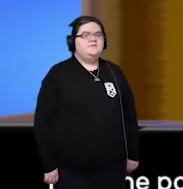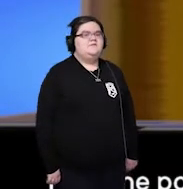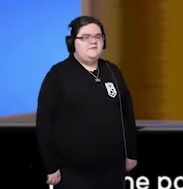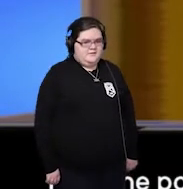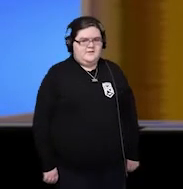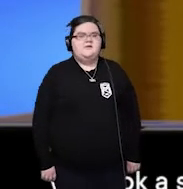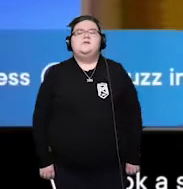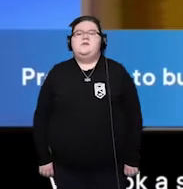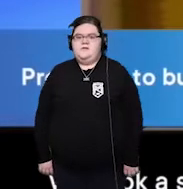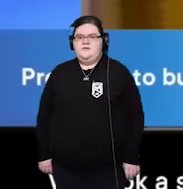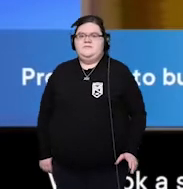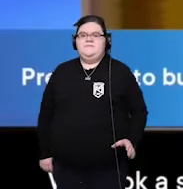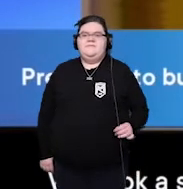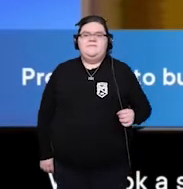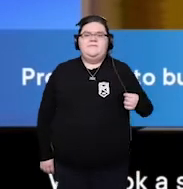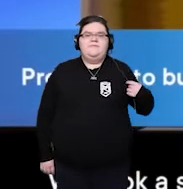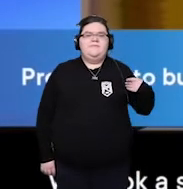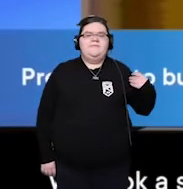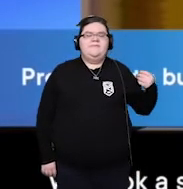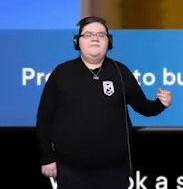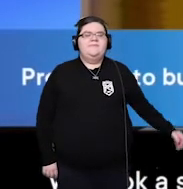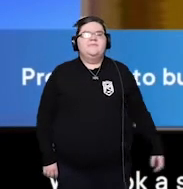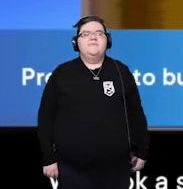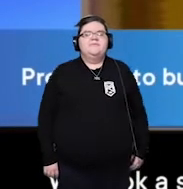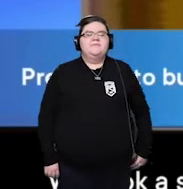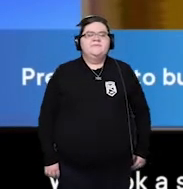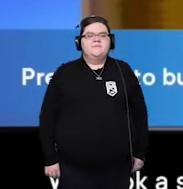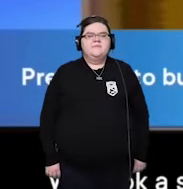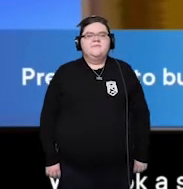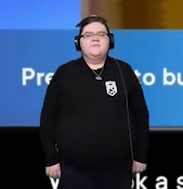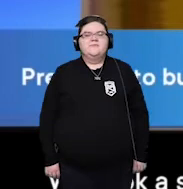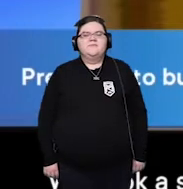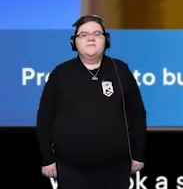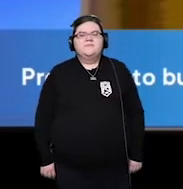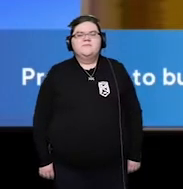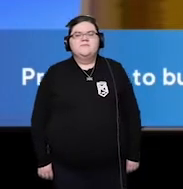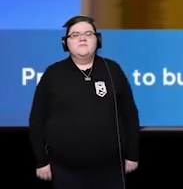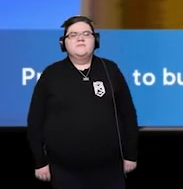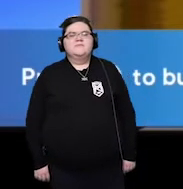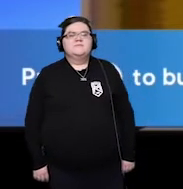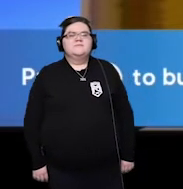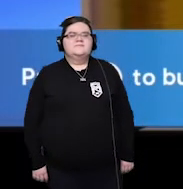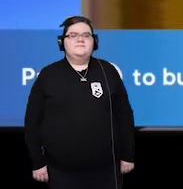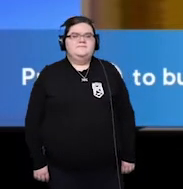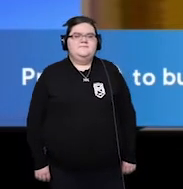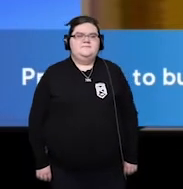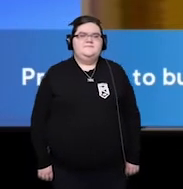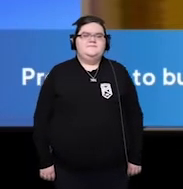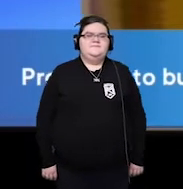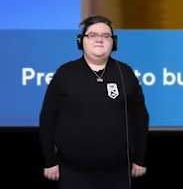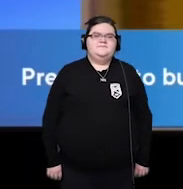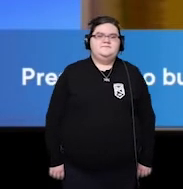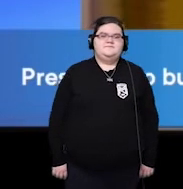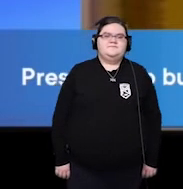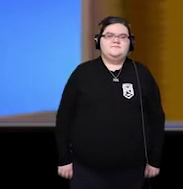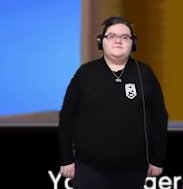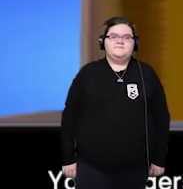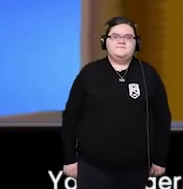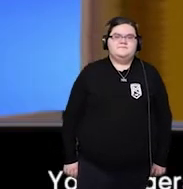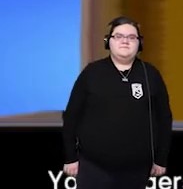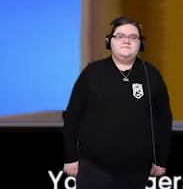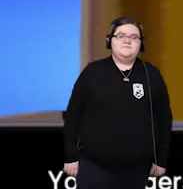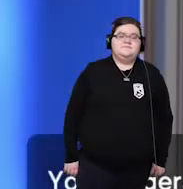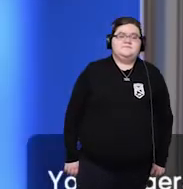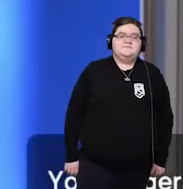grabs. We took a survey of 100 people, asking them, name a musical instrument you do not blow